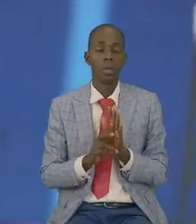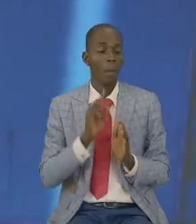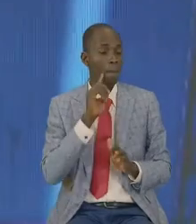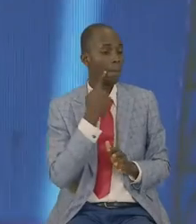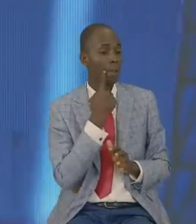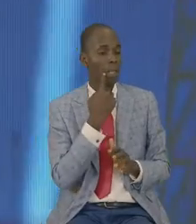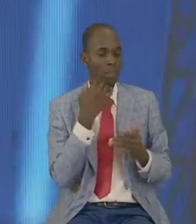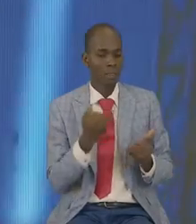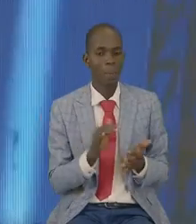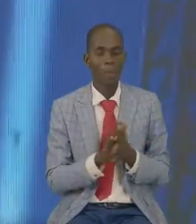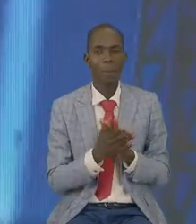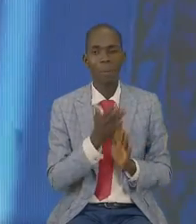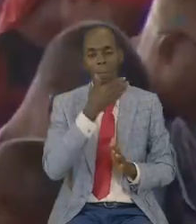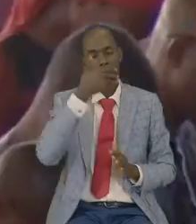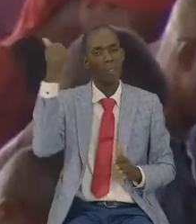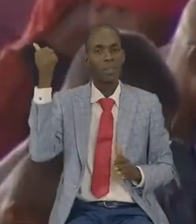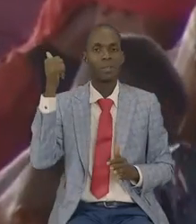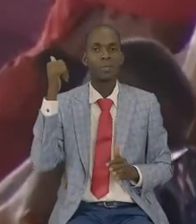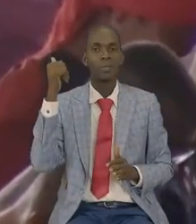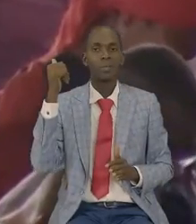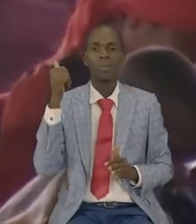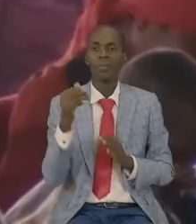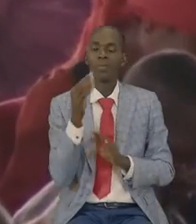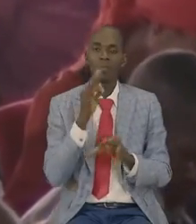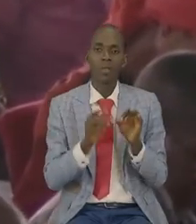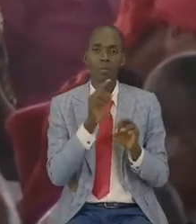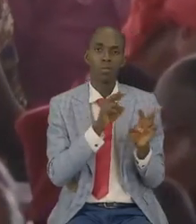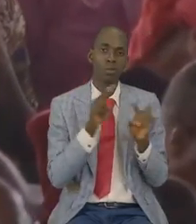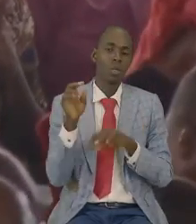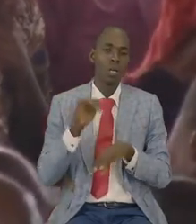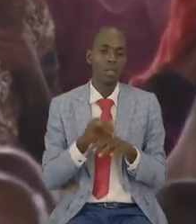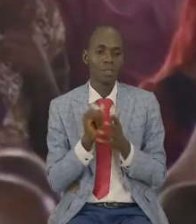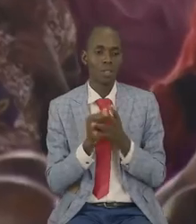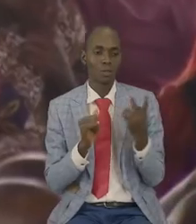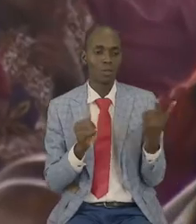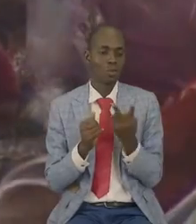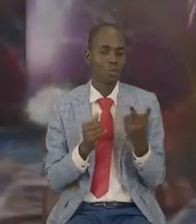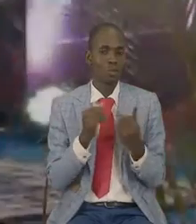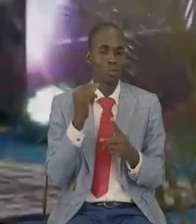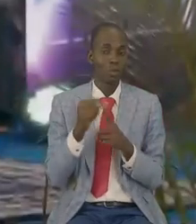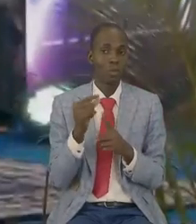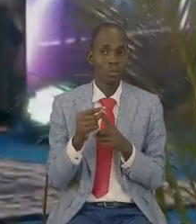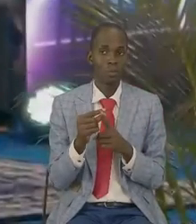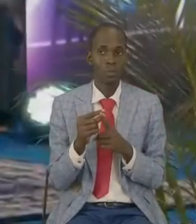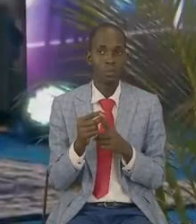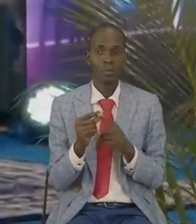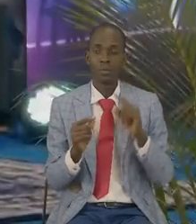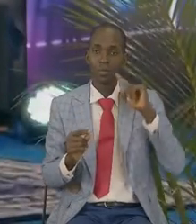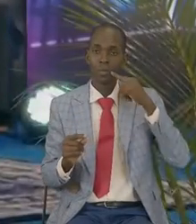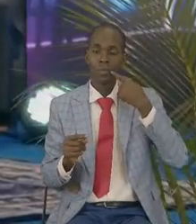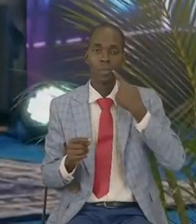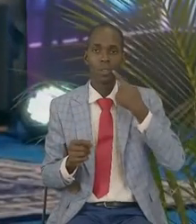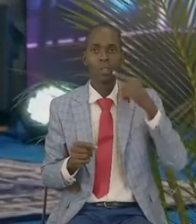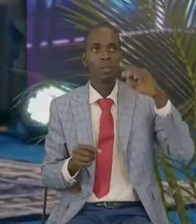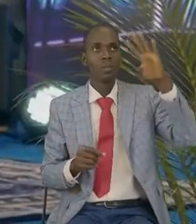bitter, now better. If you look at those two words that I just gave you now, bitter,